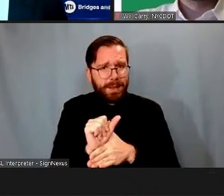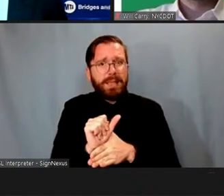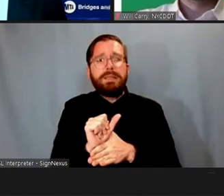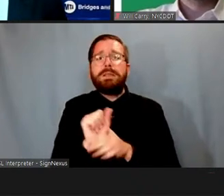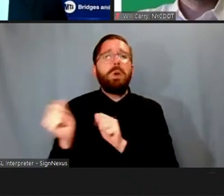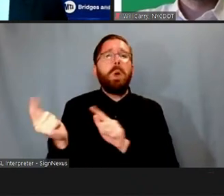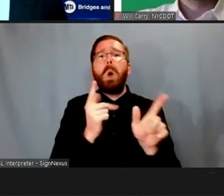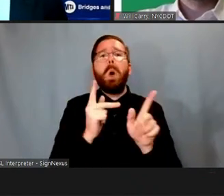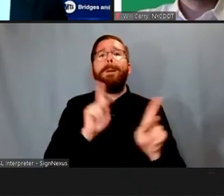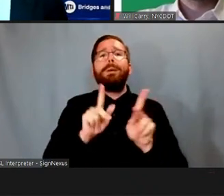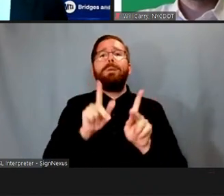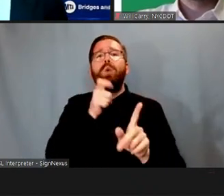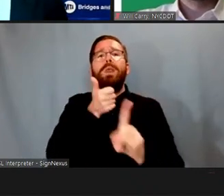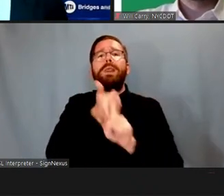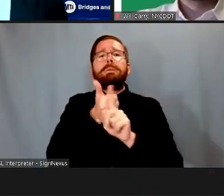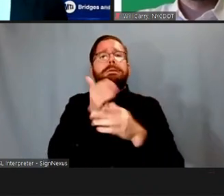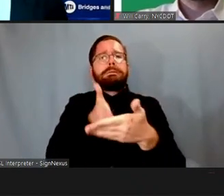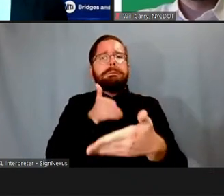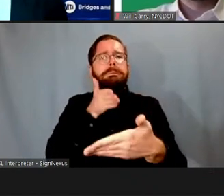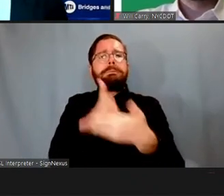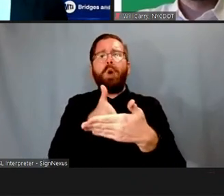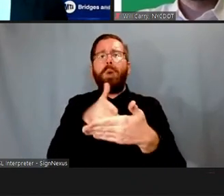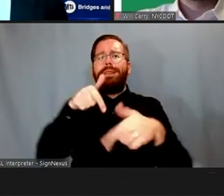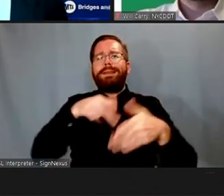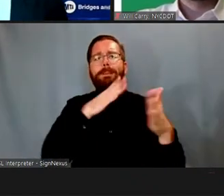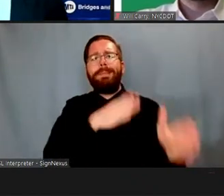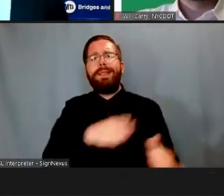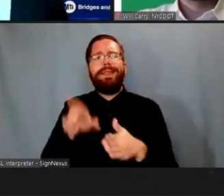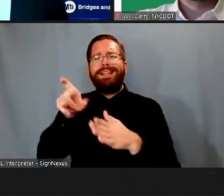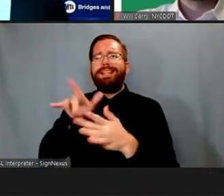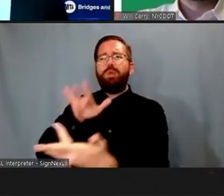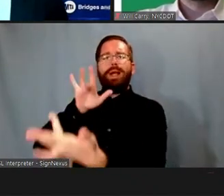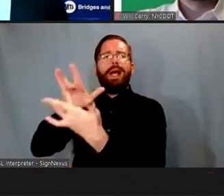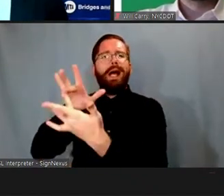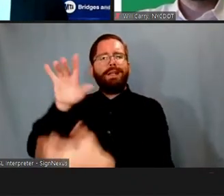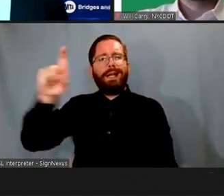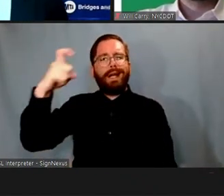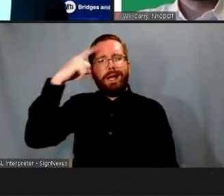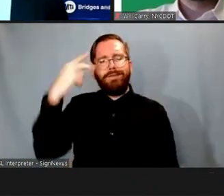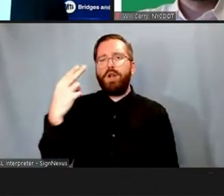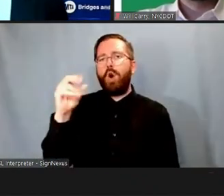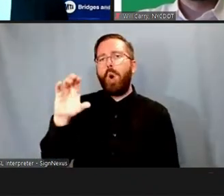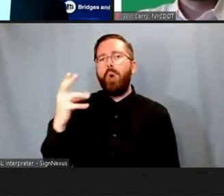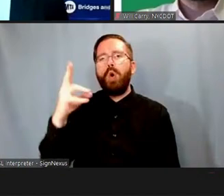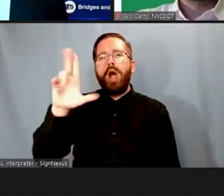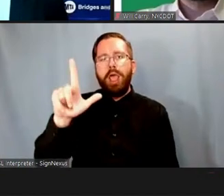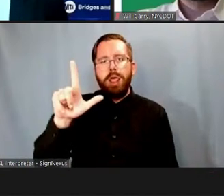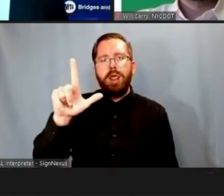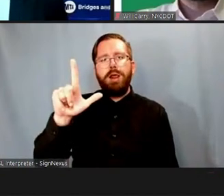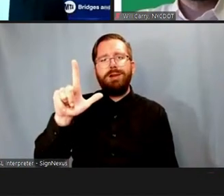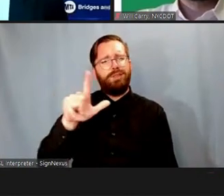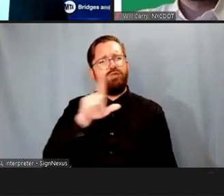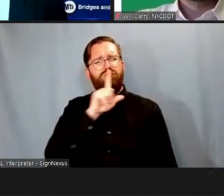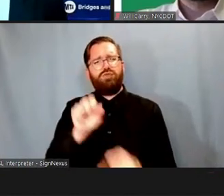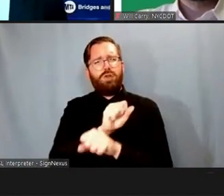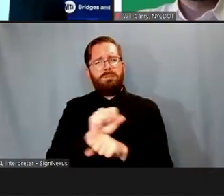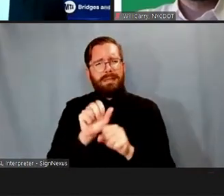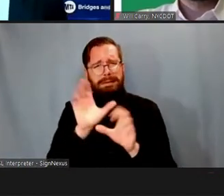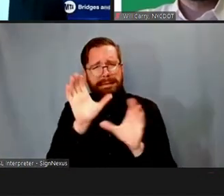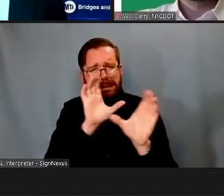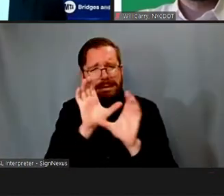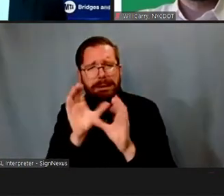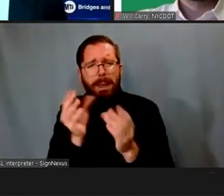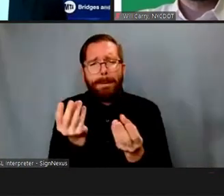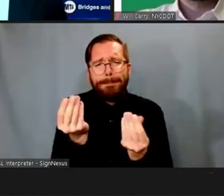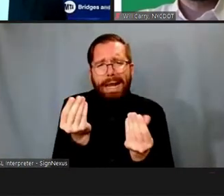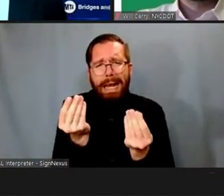governor hochul this is a selfish money grab for the mta that will shift congestion elsewhere the mta should not benefit off the